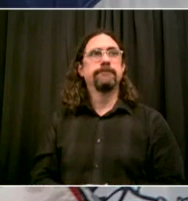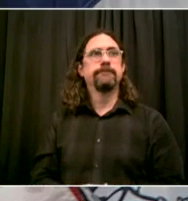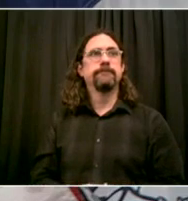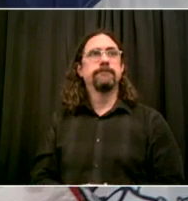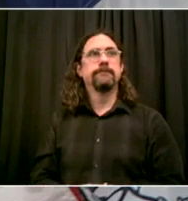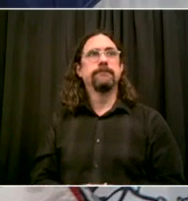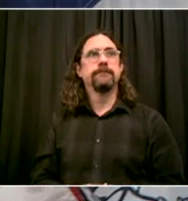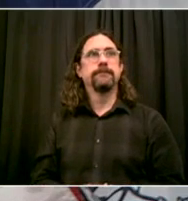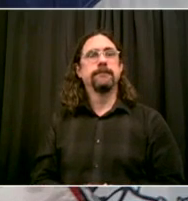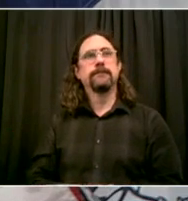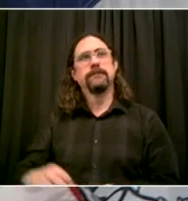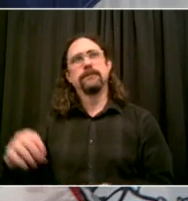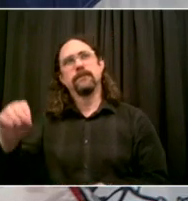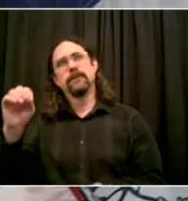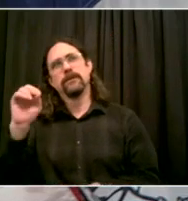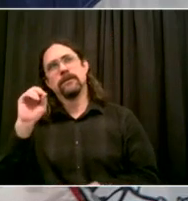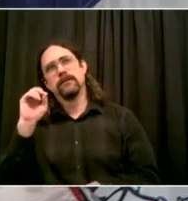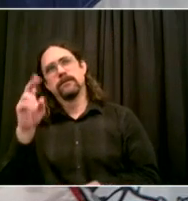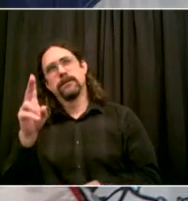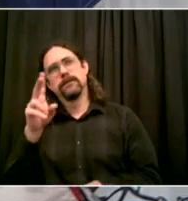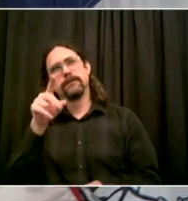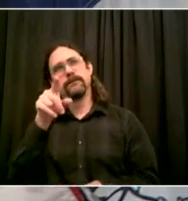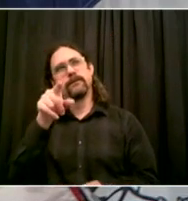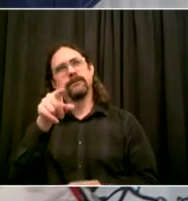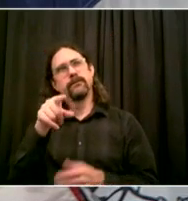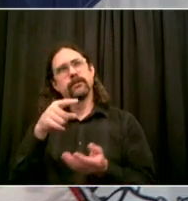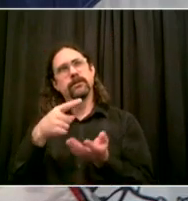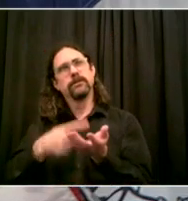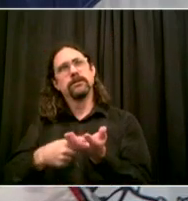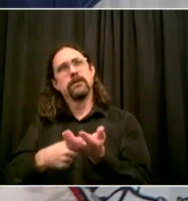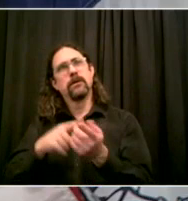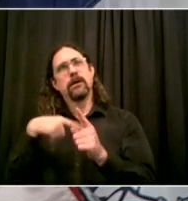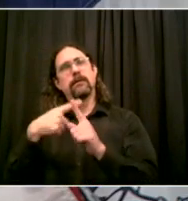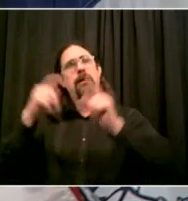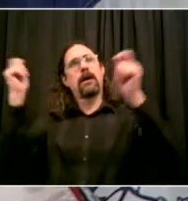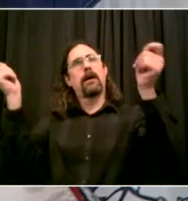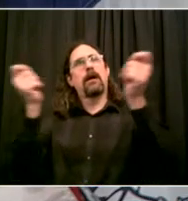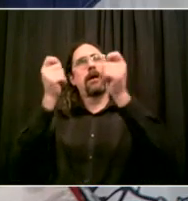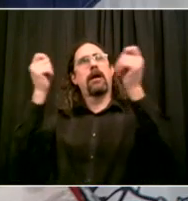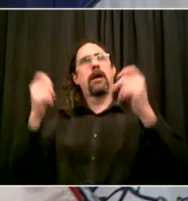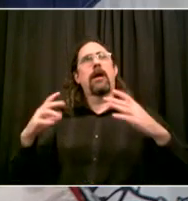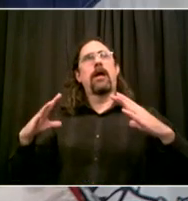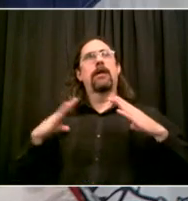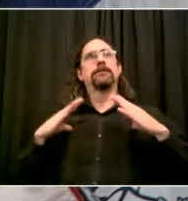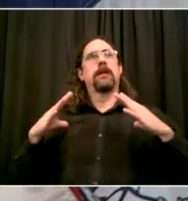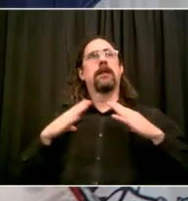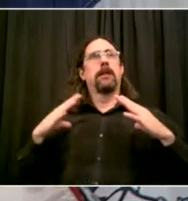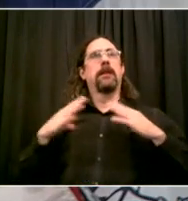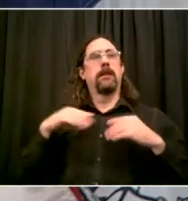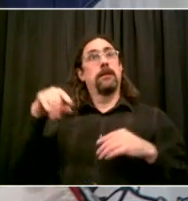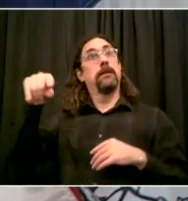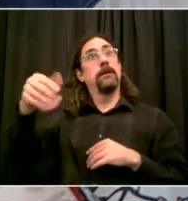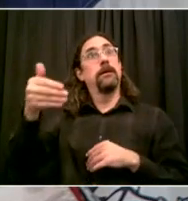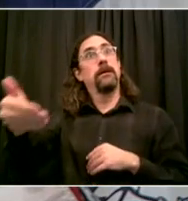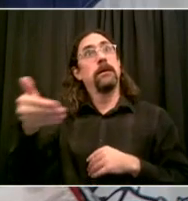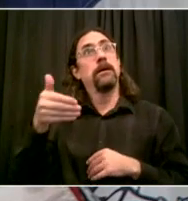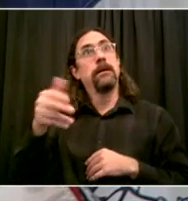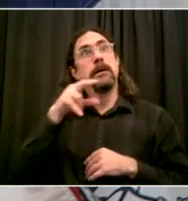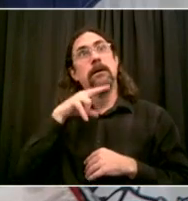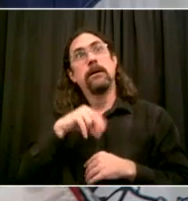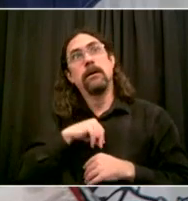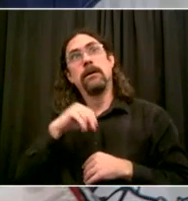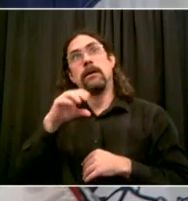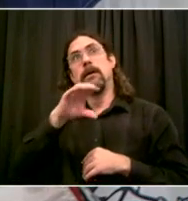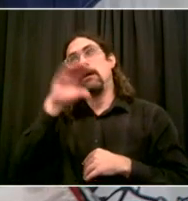enforcement. It's my understanding from people, contact tracers I've spoken, that the travel they're so overwhelmed with local